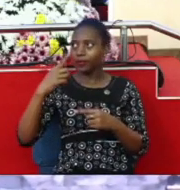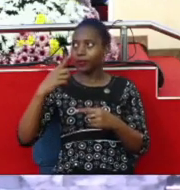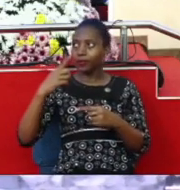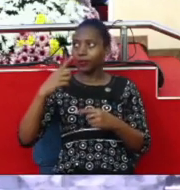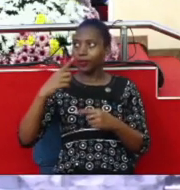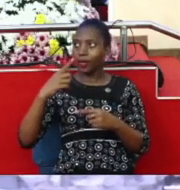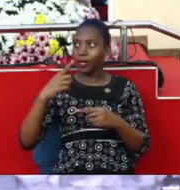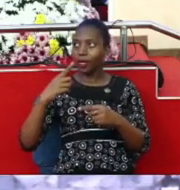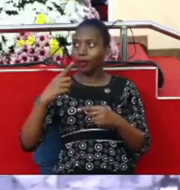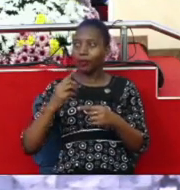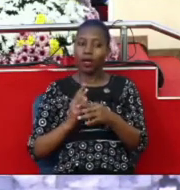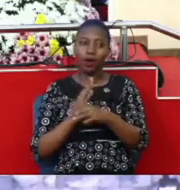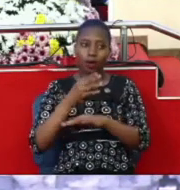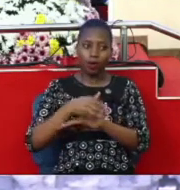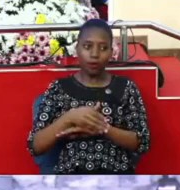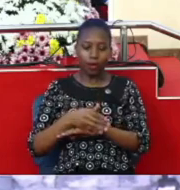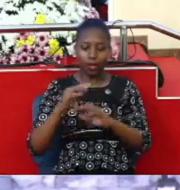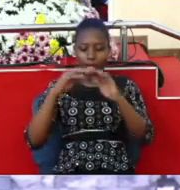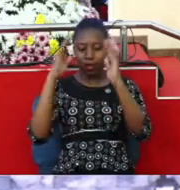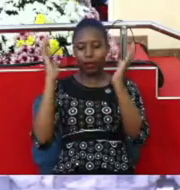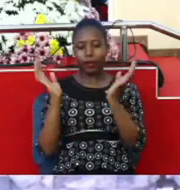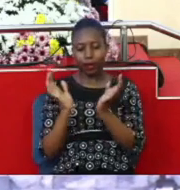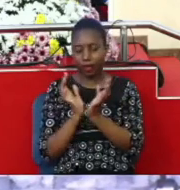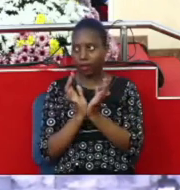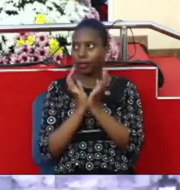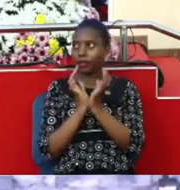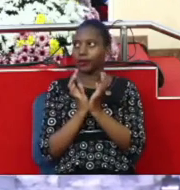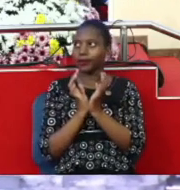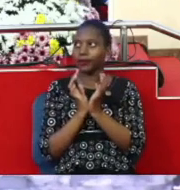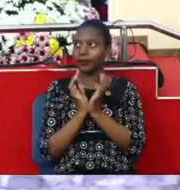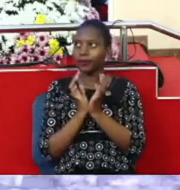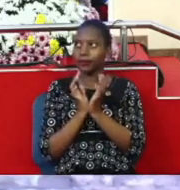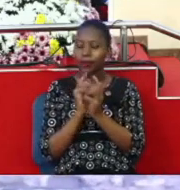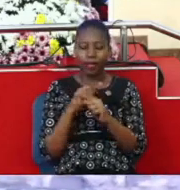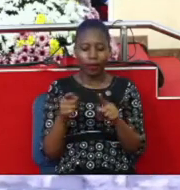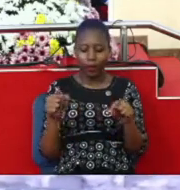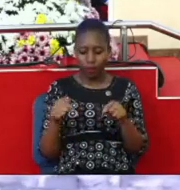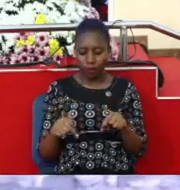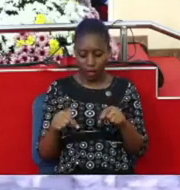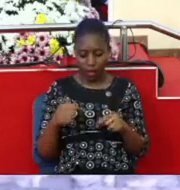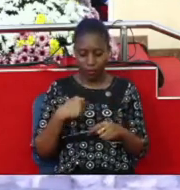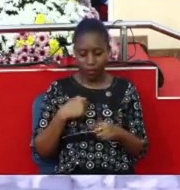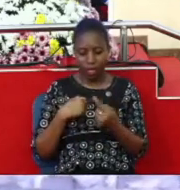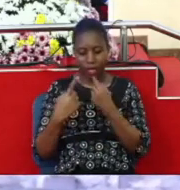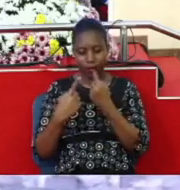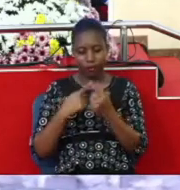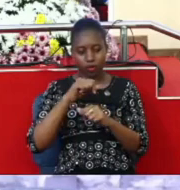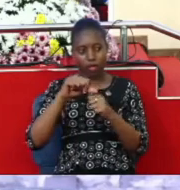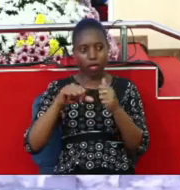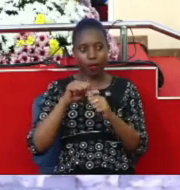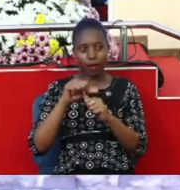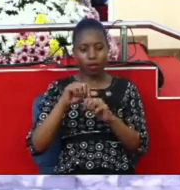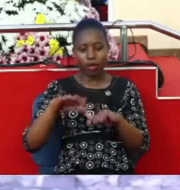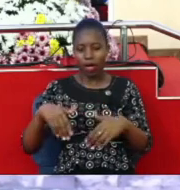Even my faith. But today I want to talk about how to overcome sin.